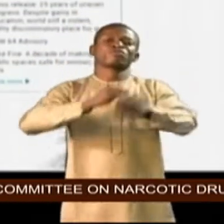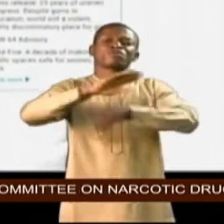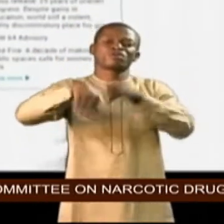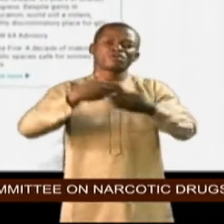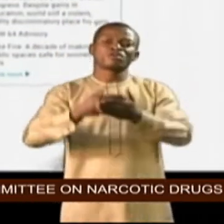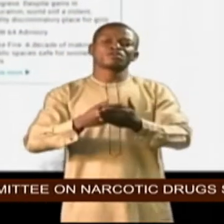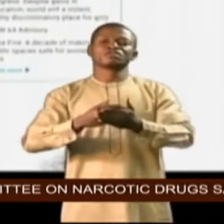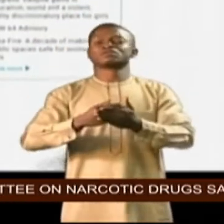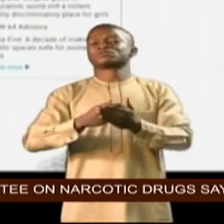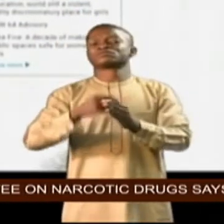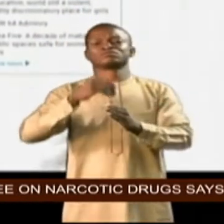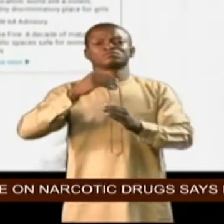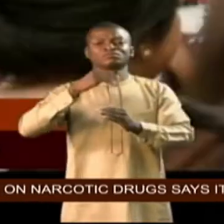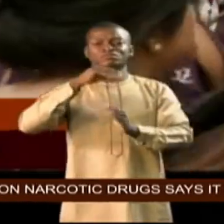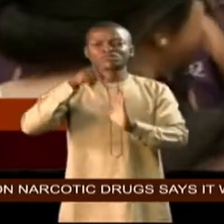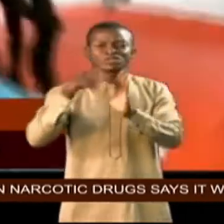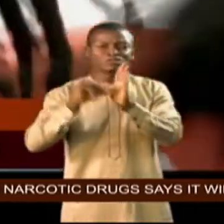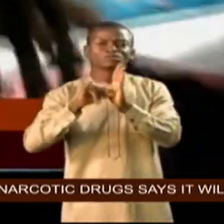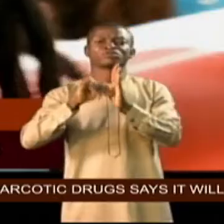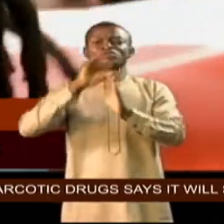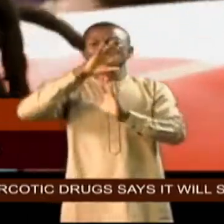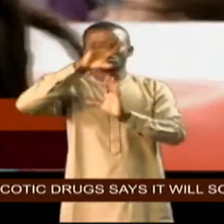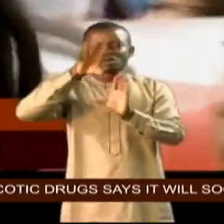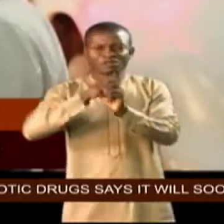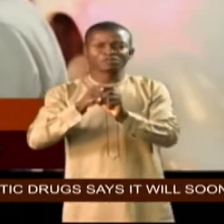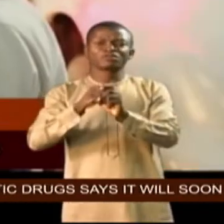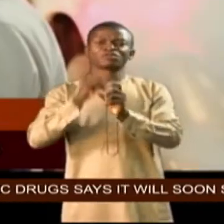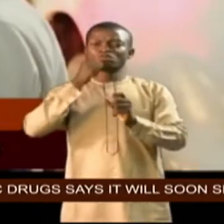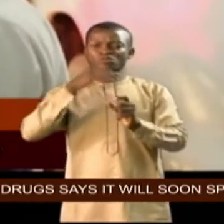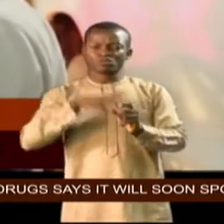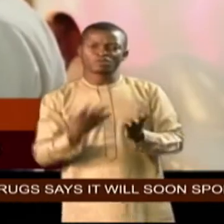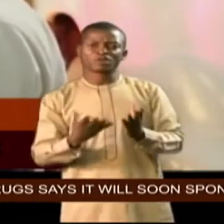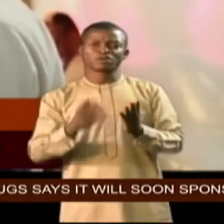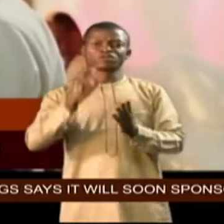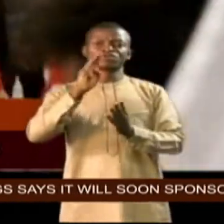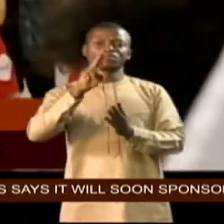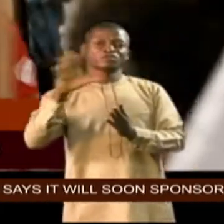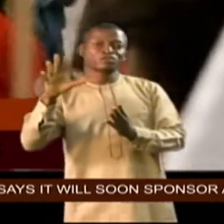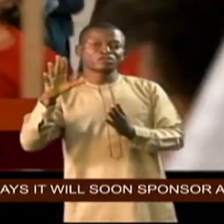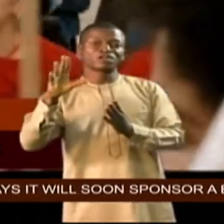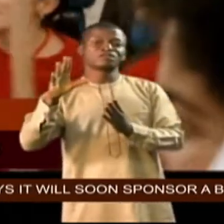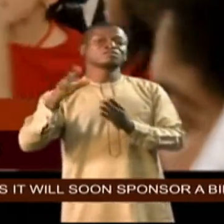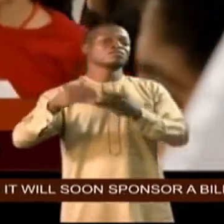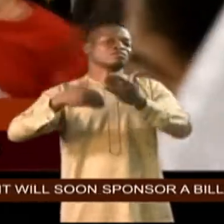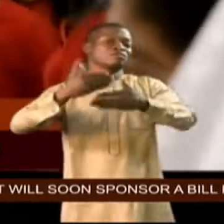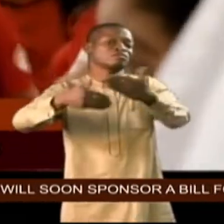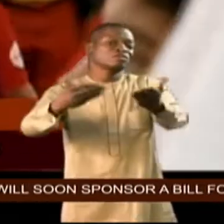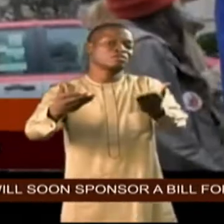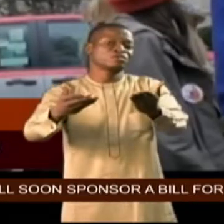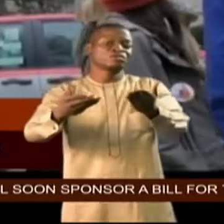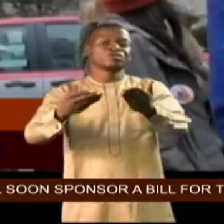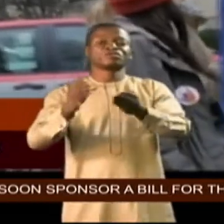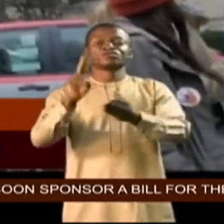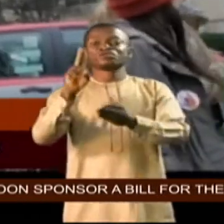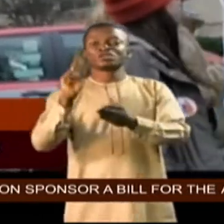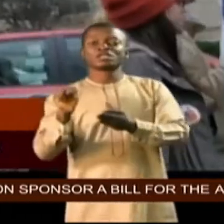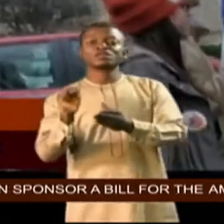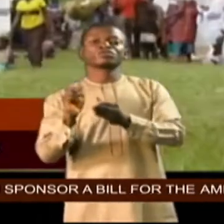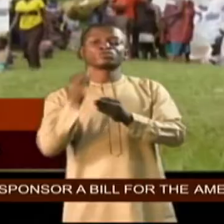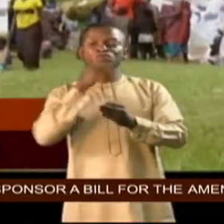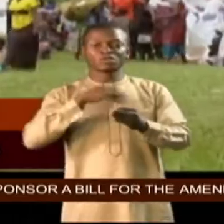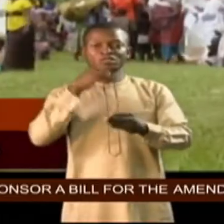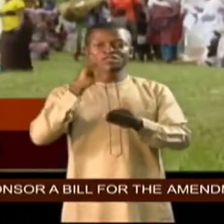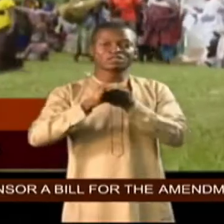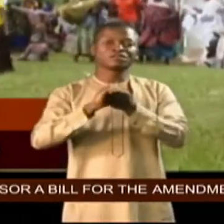the equality of men and women. 25 years down the lane, UN Women said sad stories and millions more